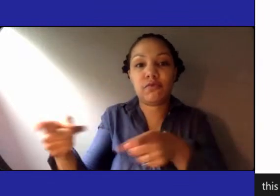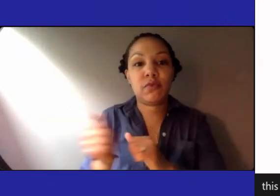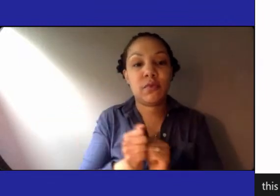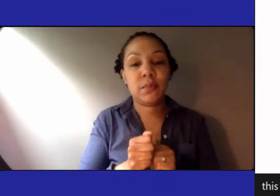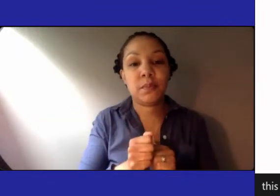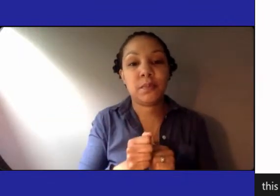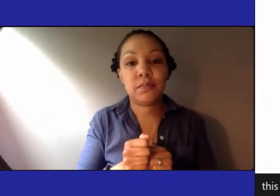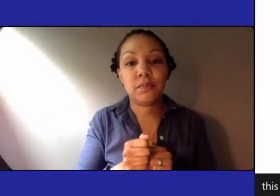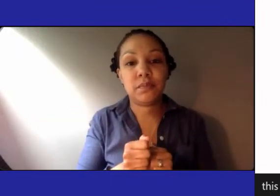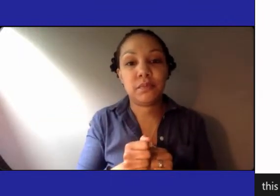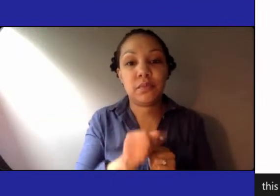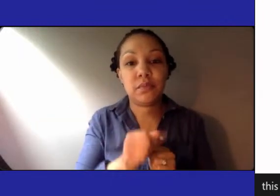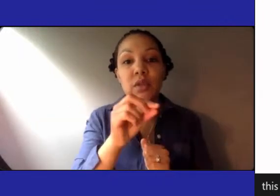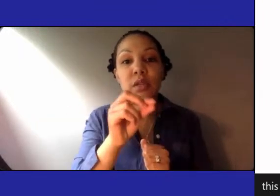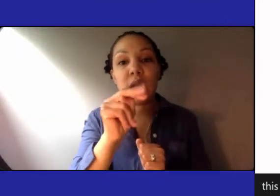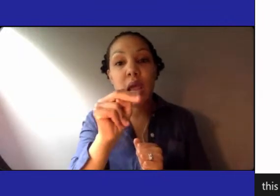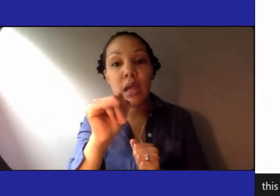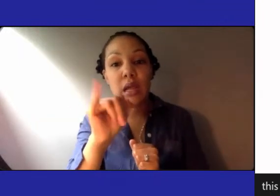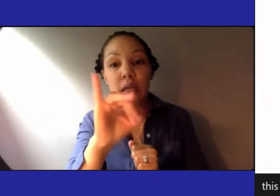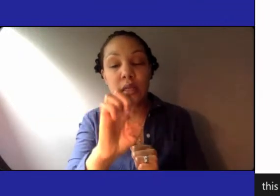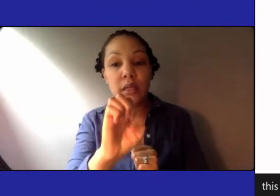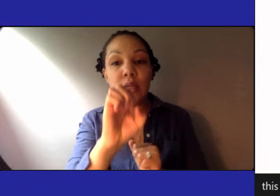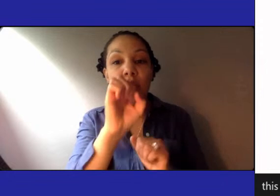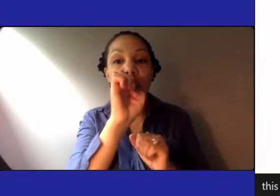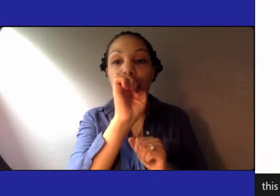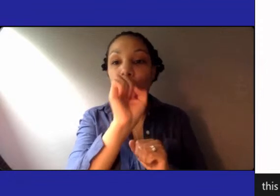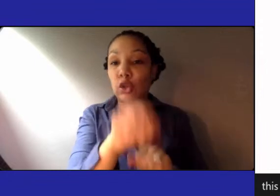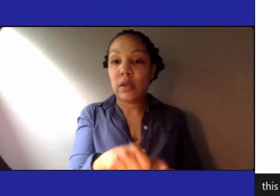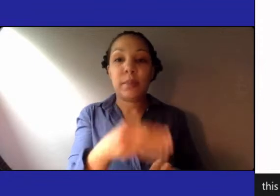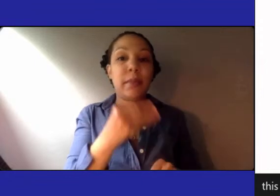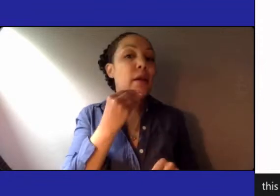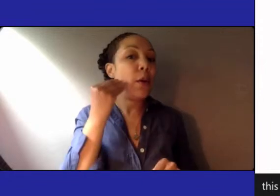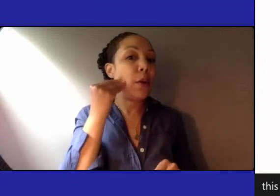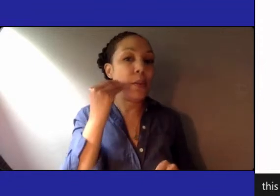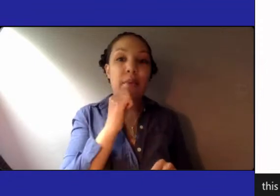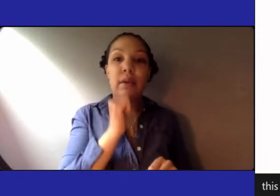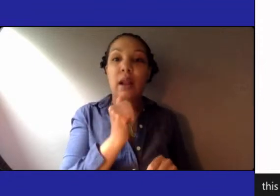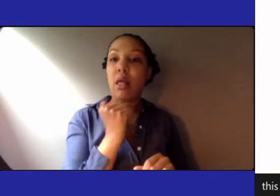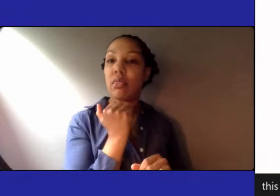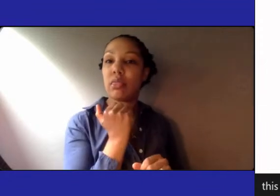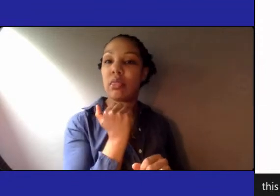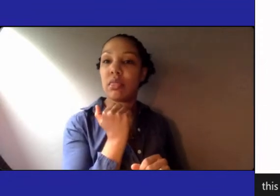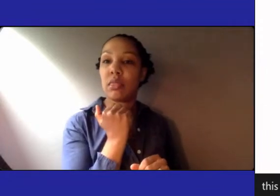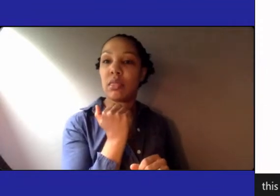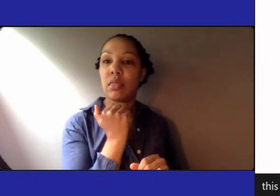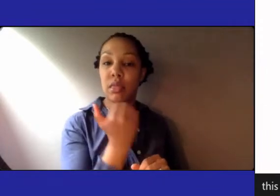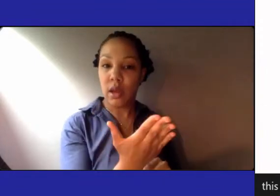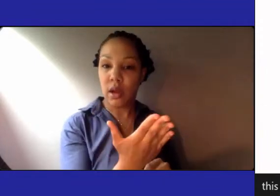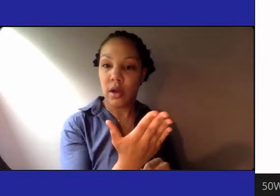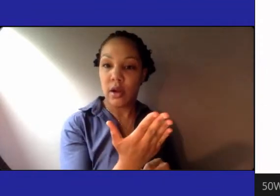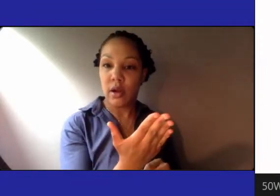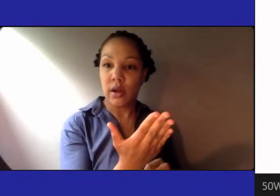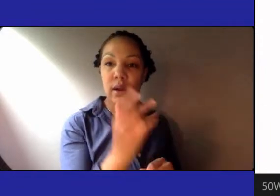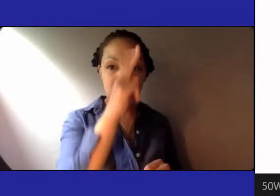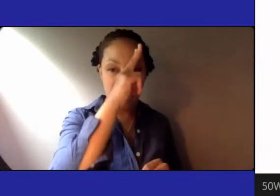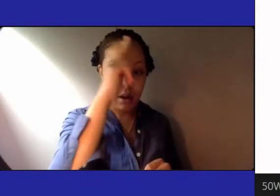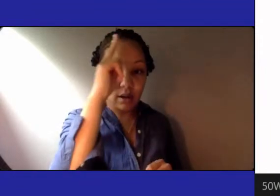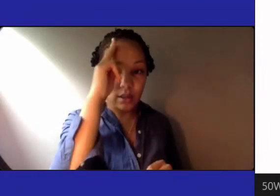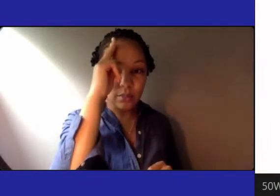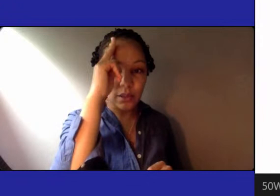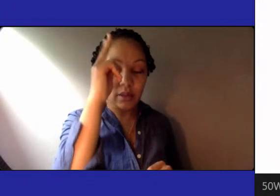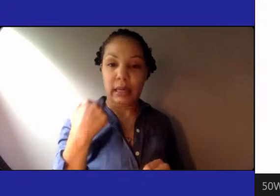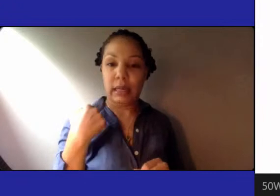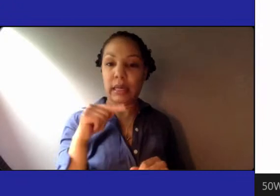could be at home and not able, say, to come in. Wow. He'll look at